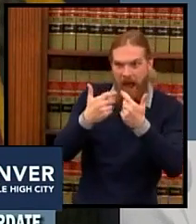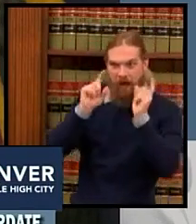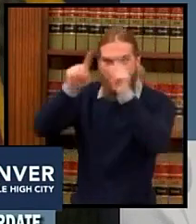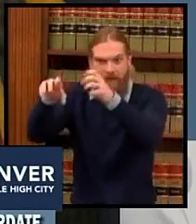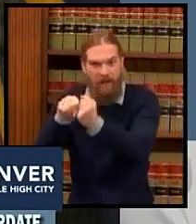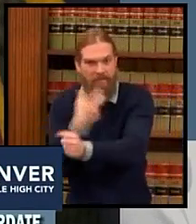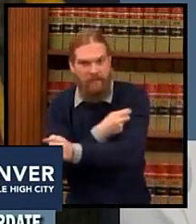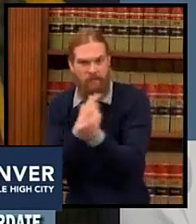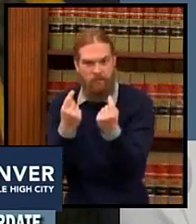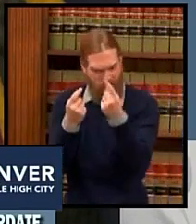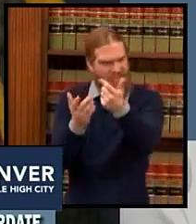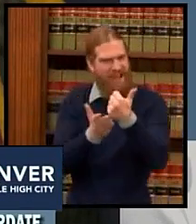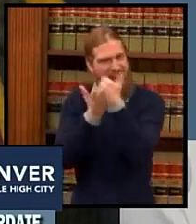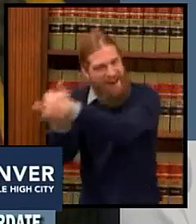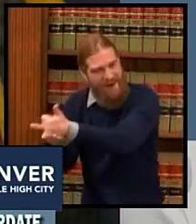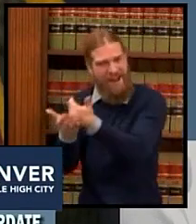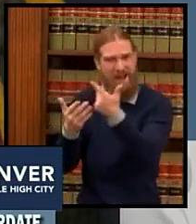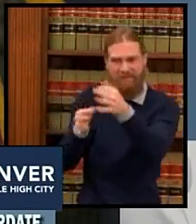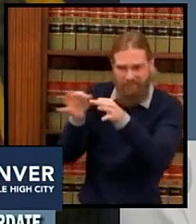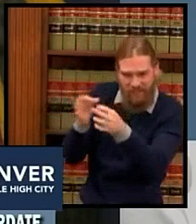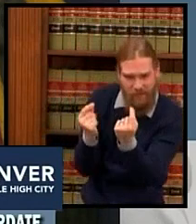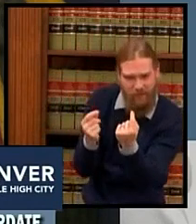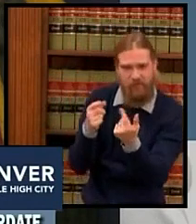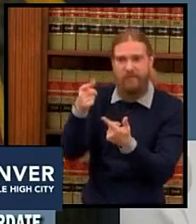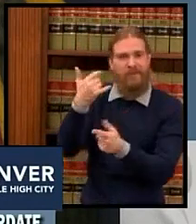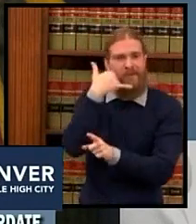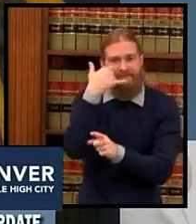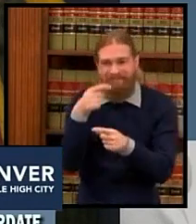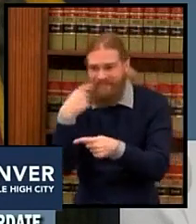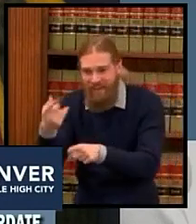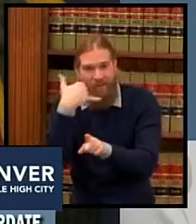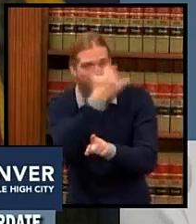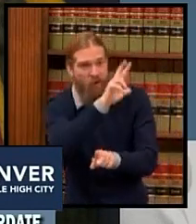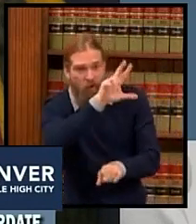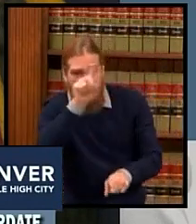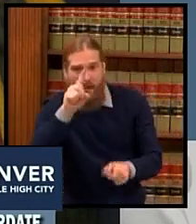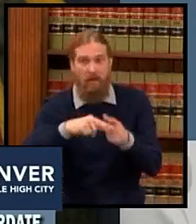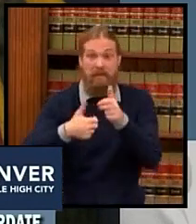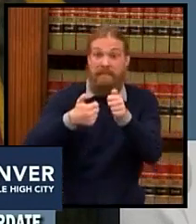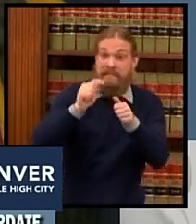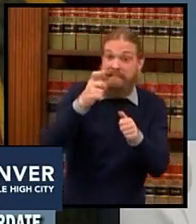them. 311 or texting COVID to